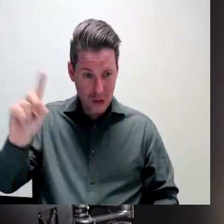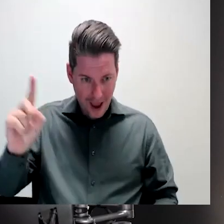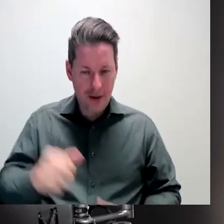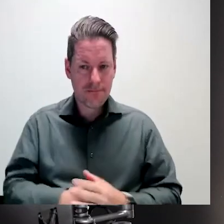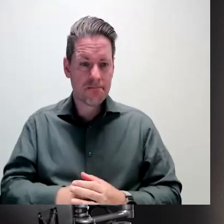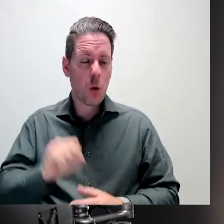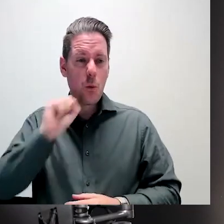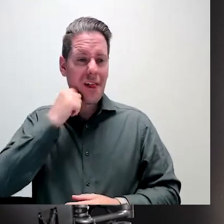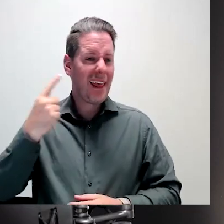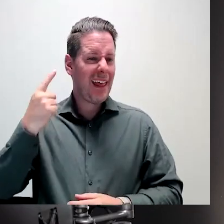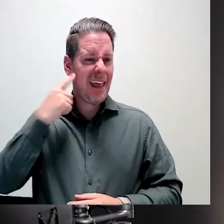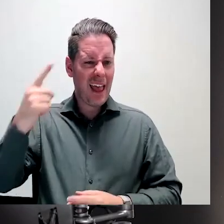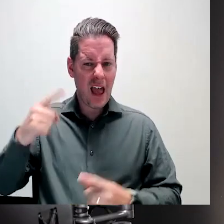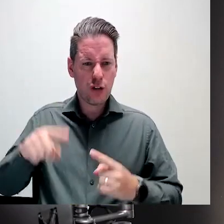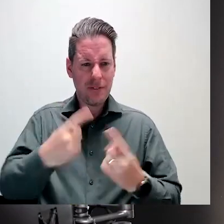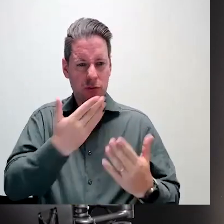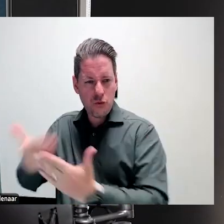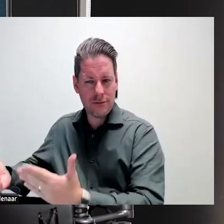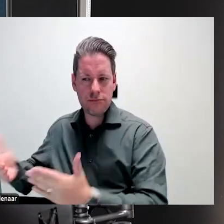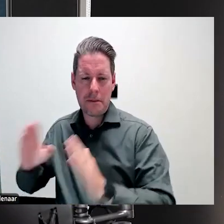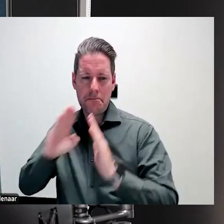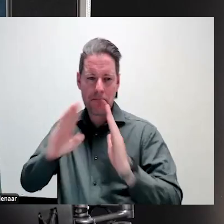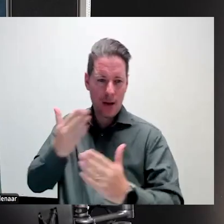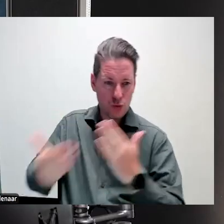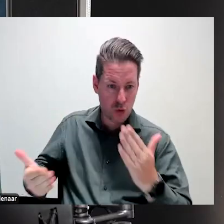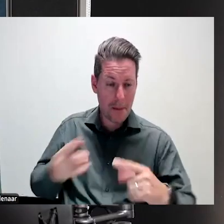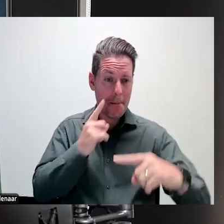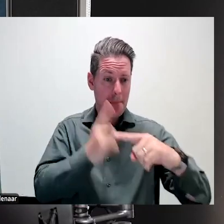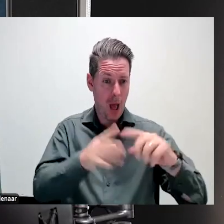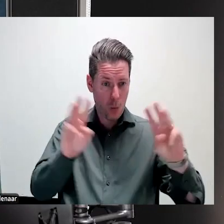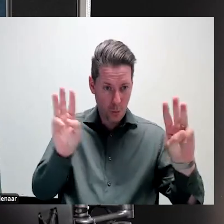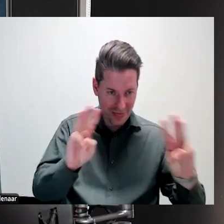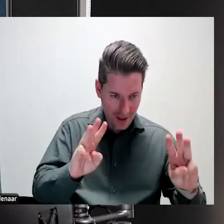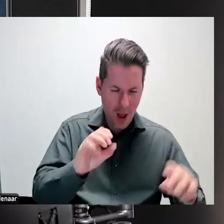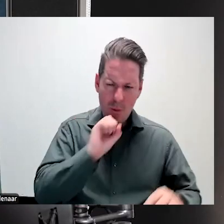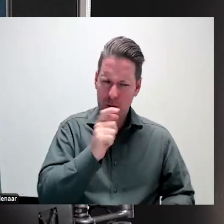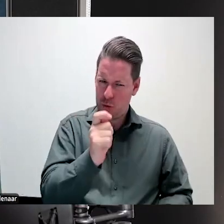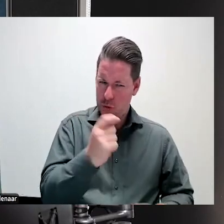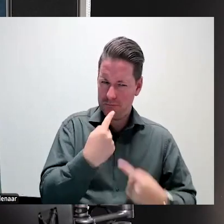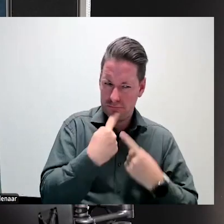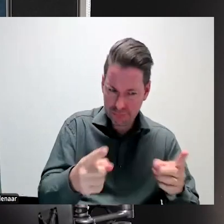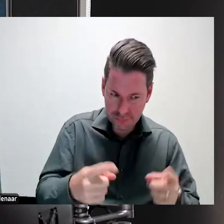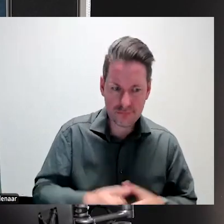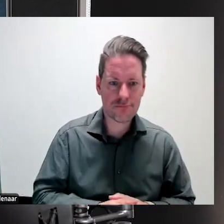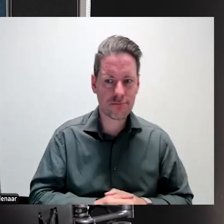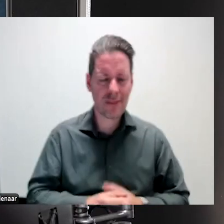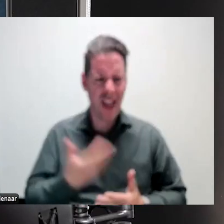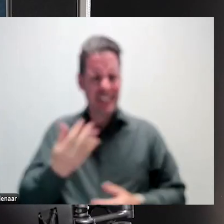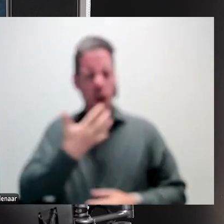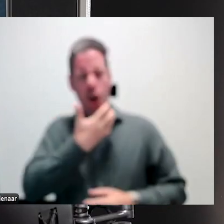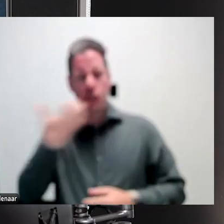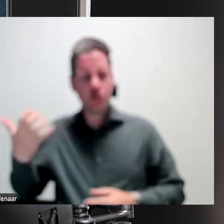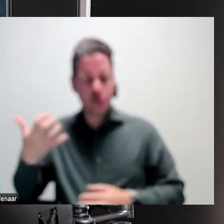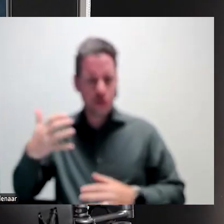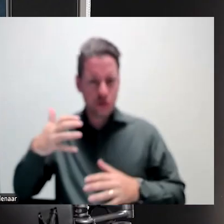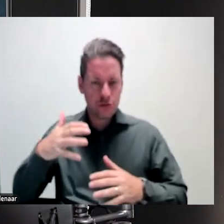amazing stories across this morning, and you'll also hear the weather. That's coming up in just 1 second. A lot of those heat waves